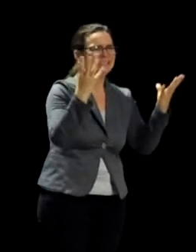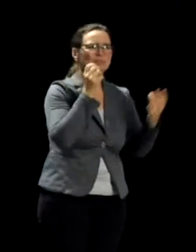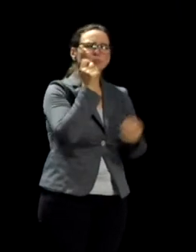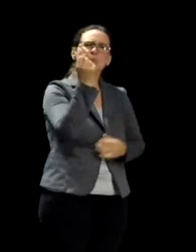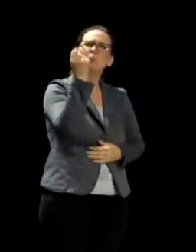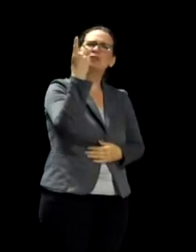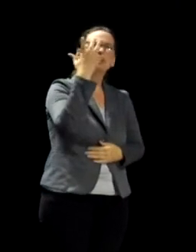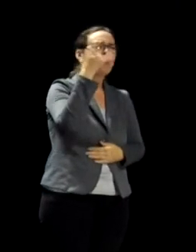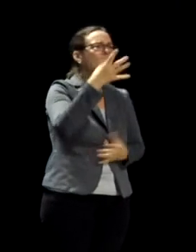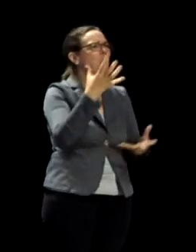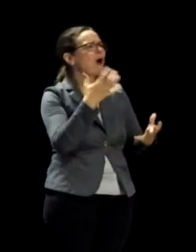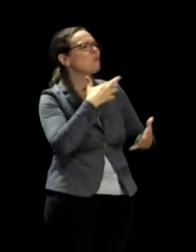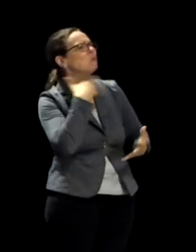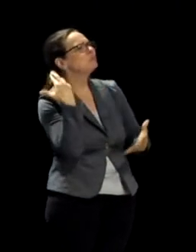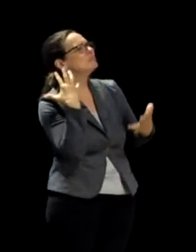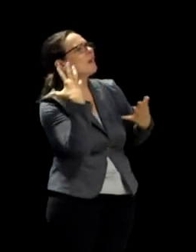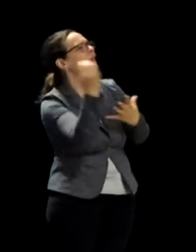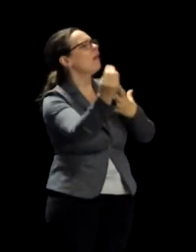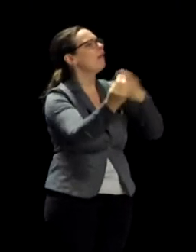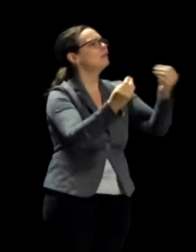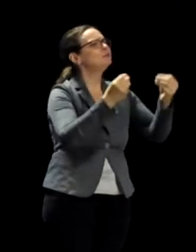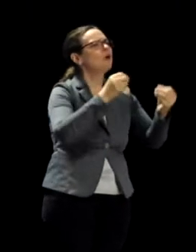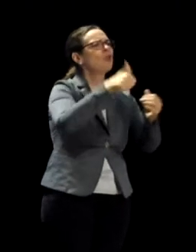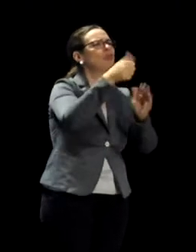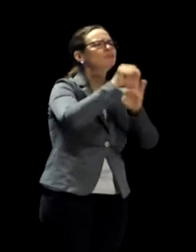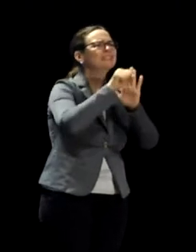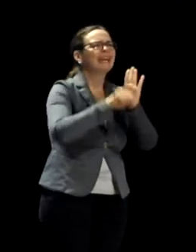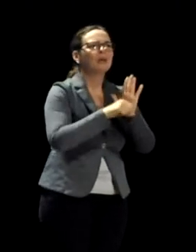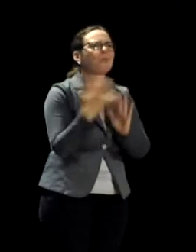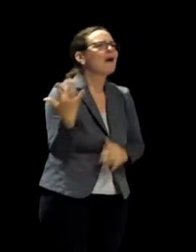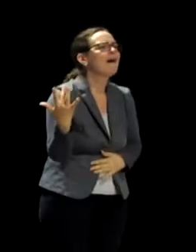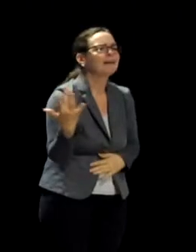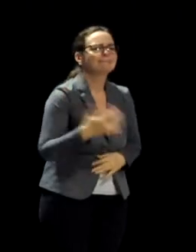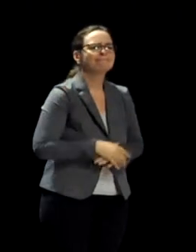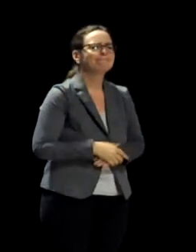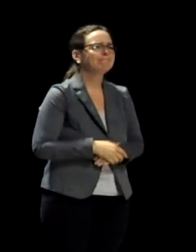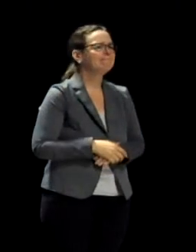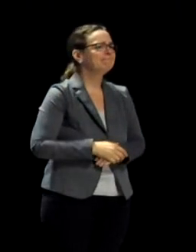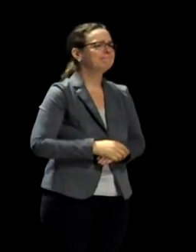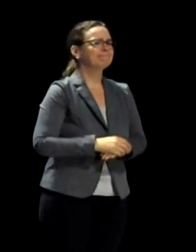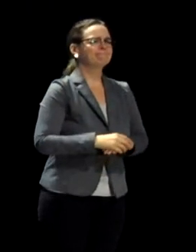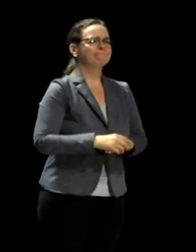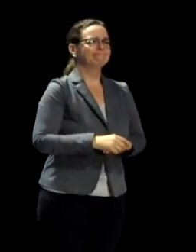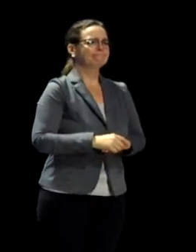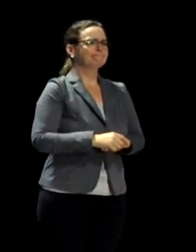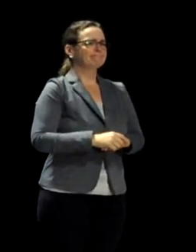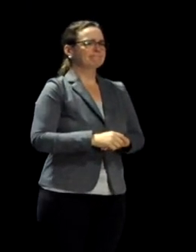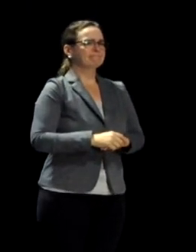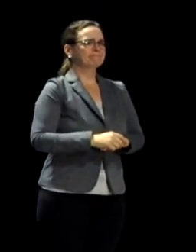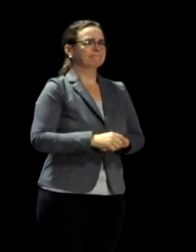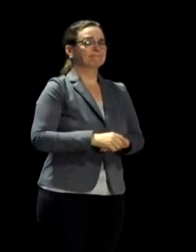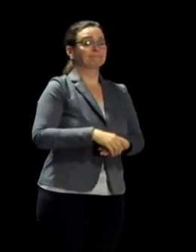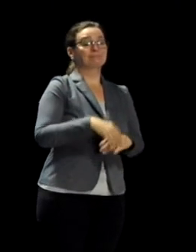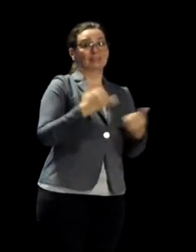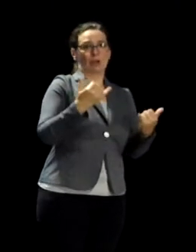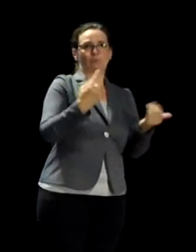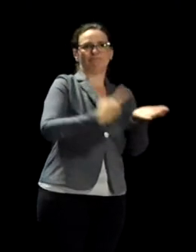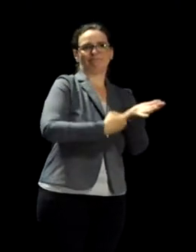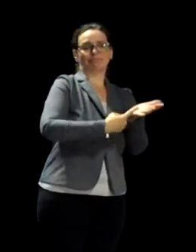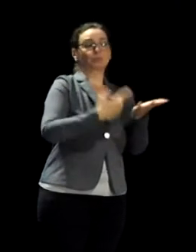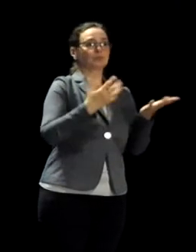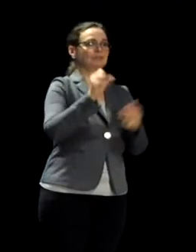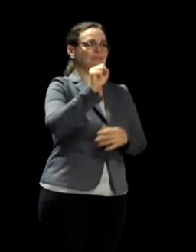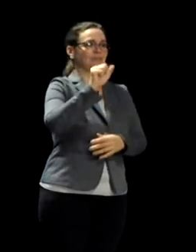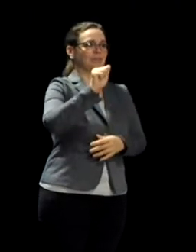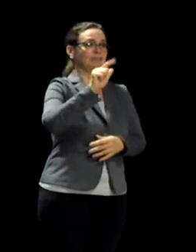here. Saying that, we received a sales tax payment today. Brutal. Down, I